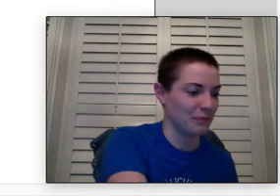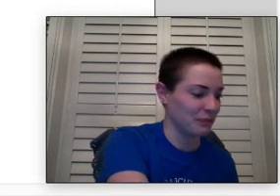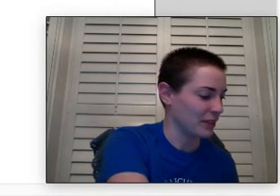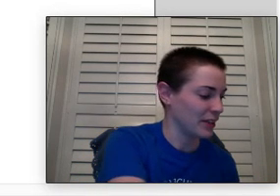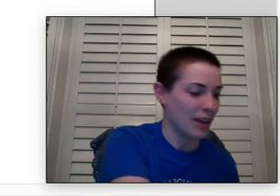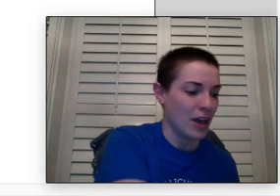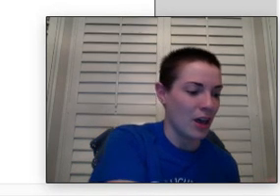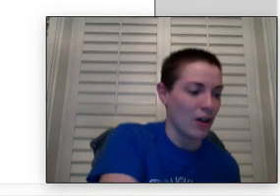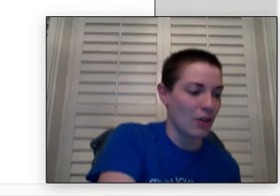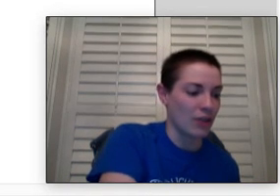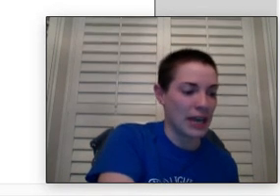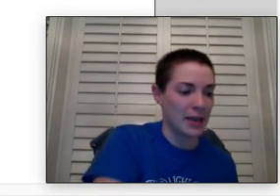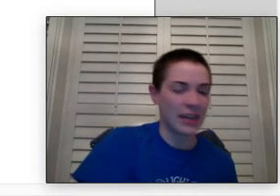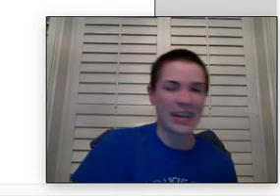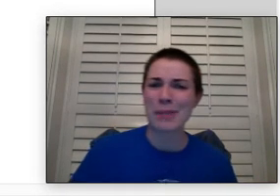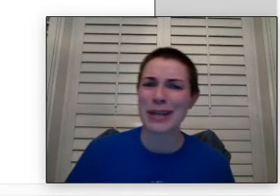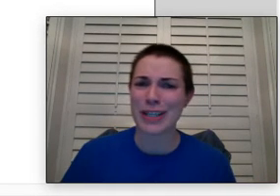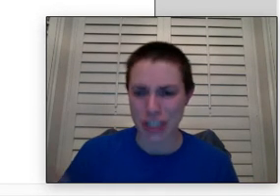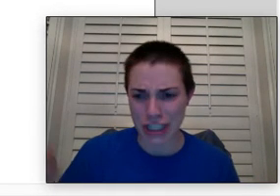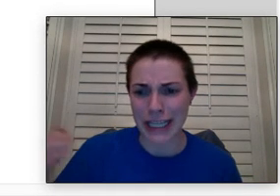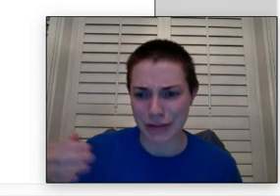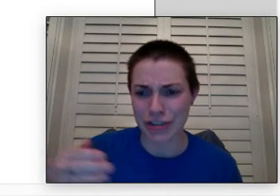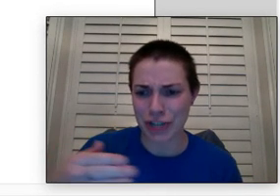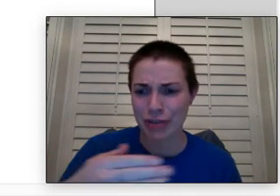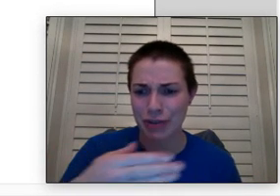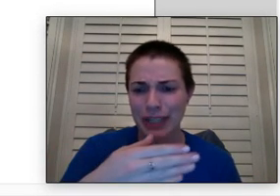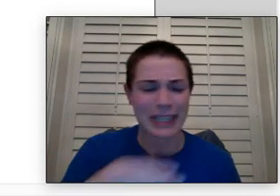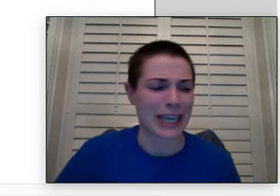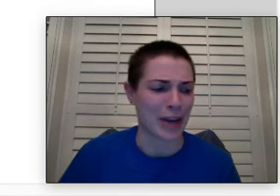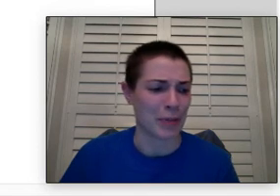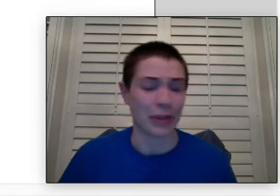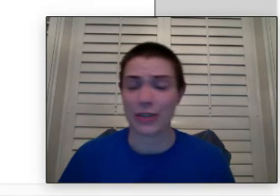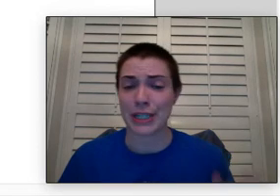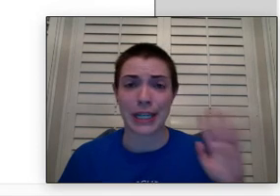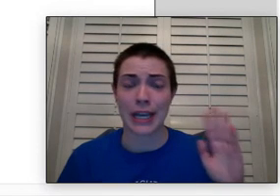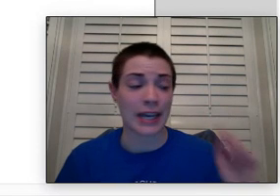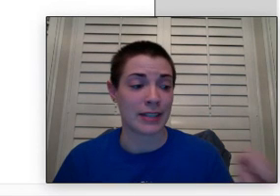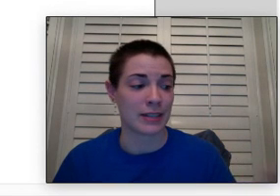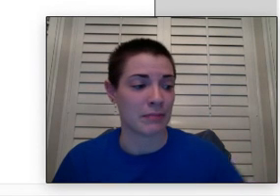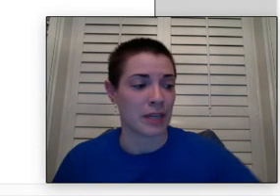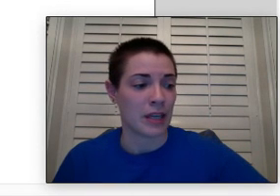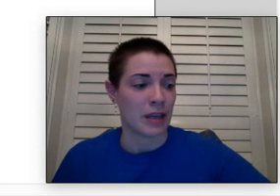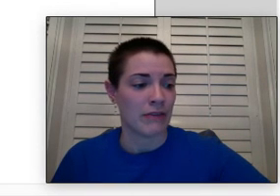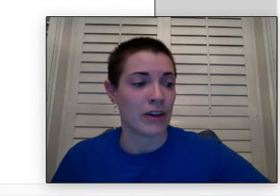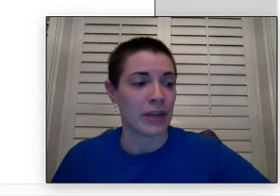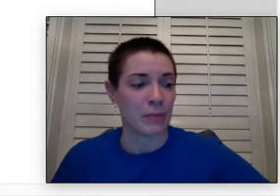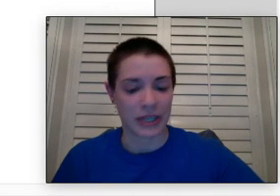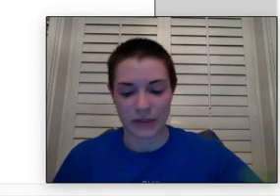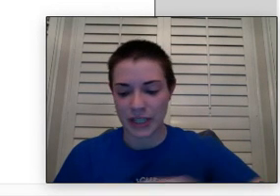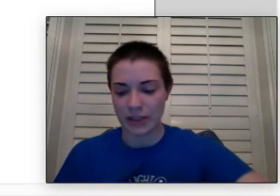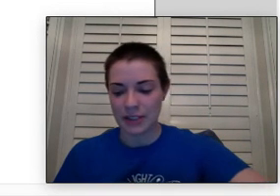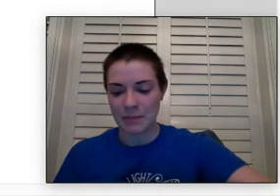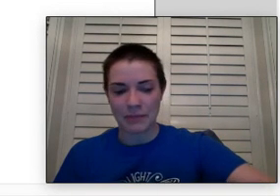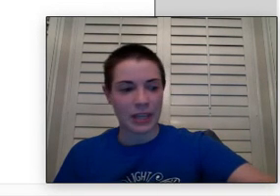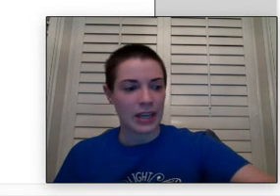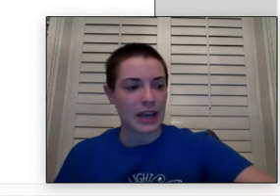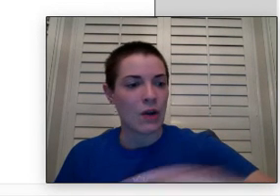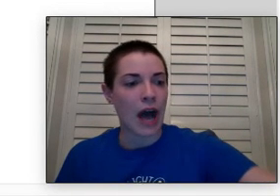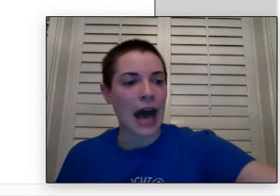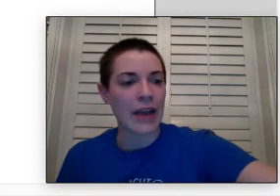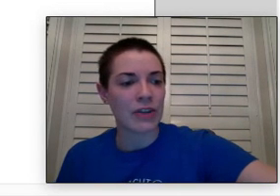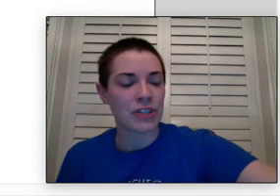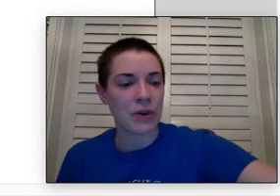Mmm. Okay, and I might not just eat straight through it like the caterpillar did. He has some very impressive skills.